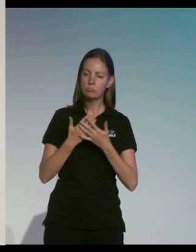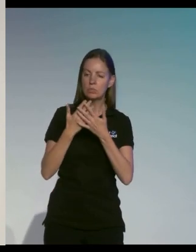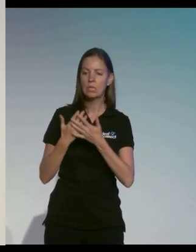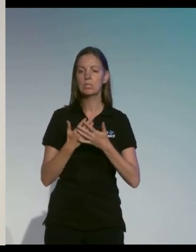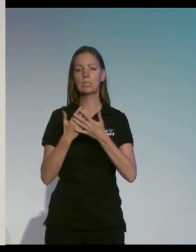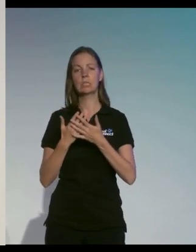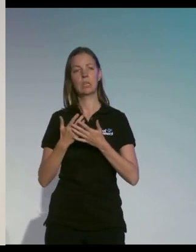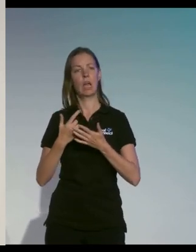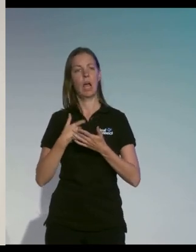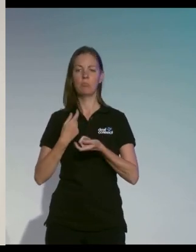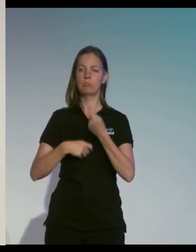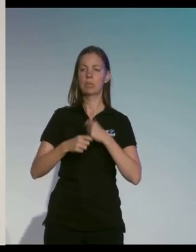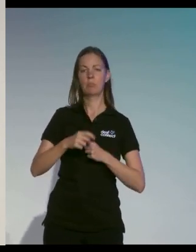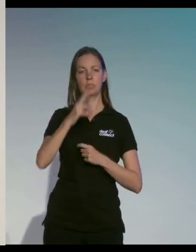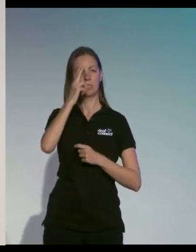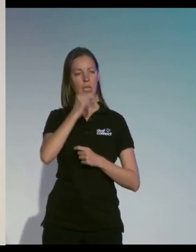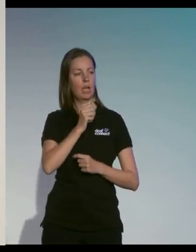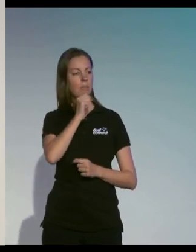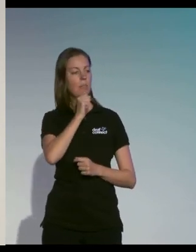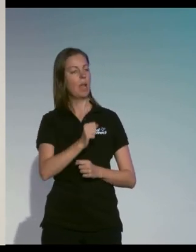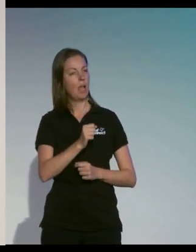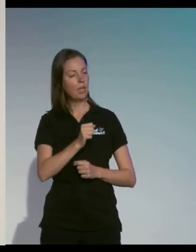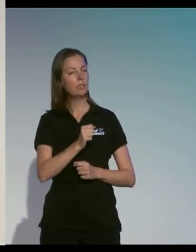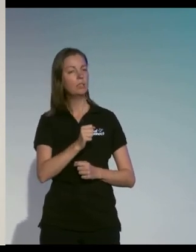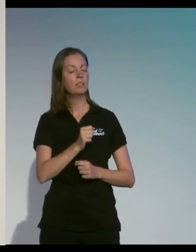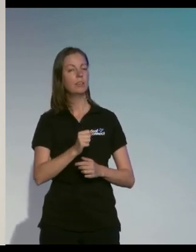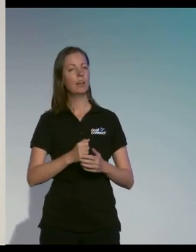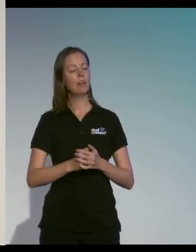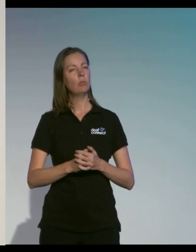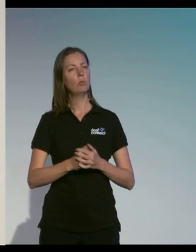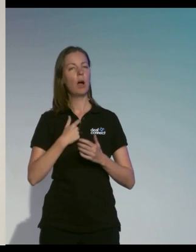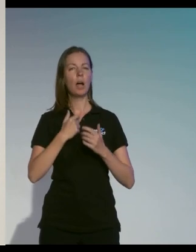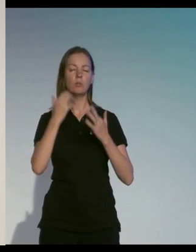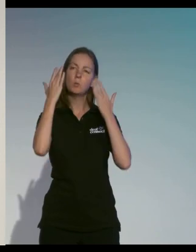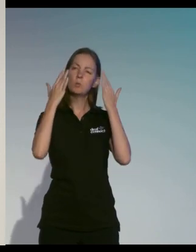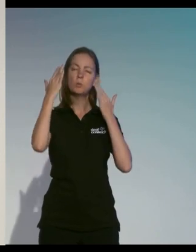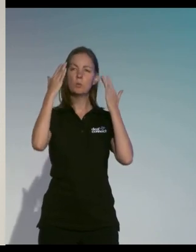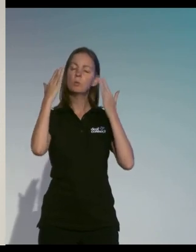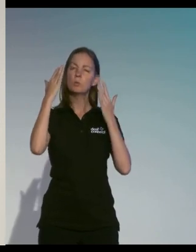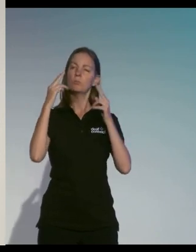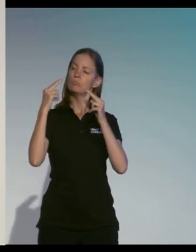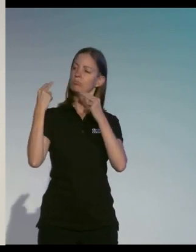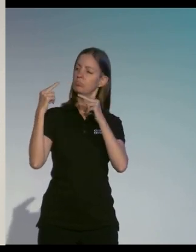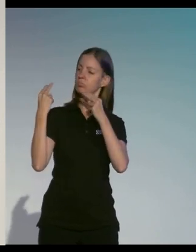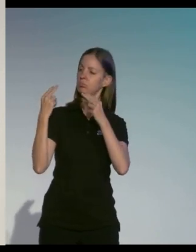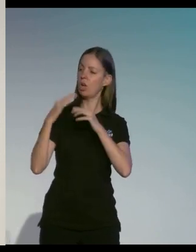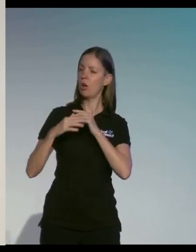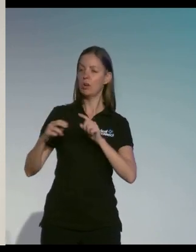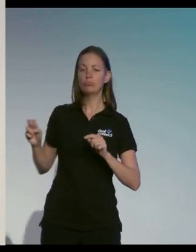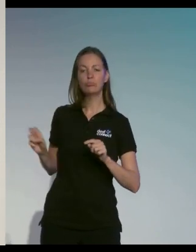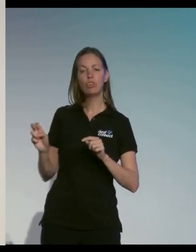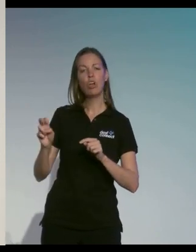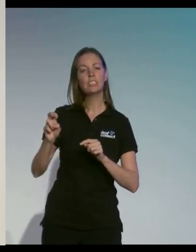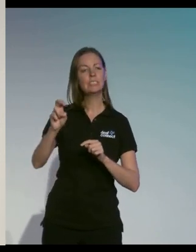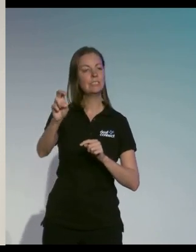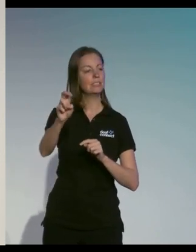sexual person. And therefore, I reflect upon the journey that we've